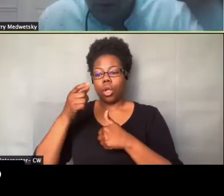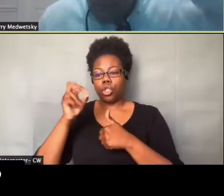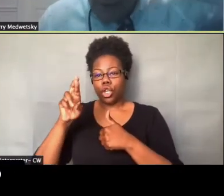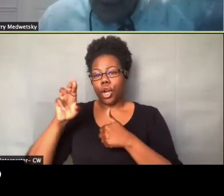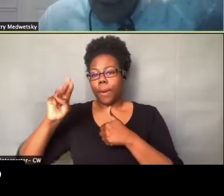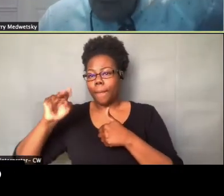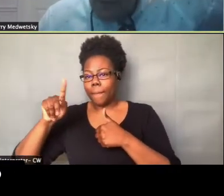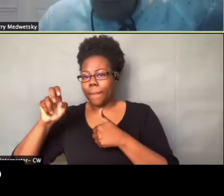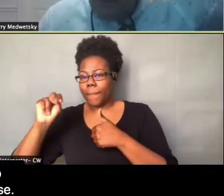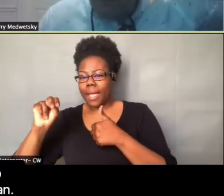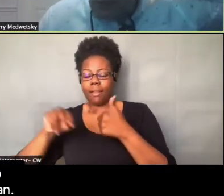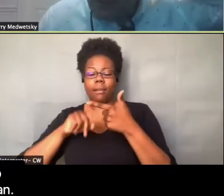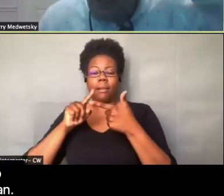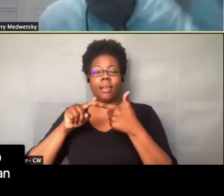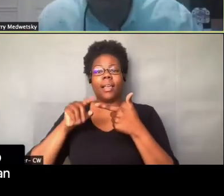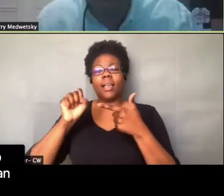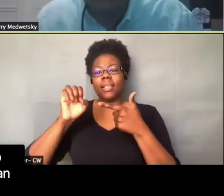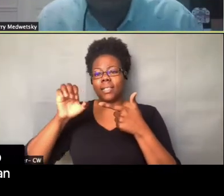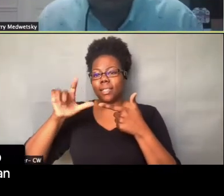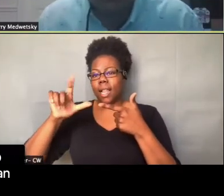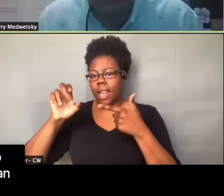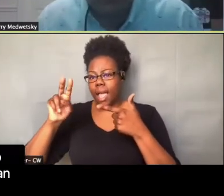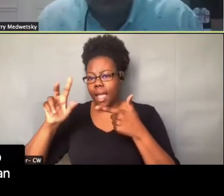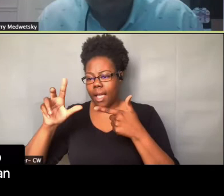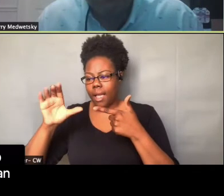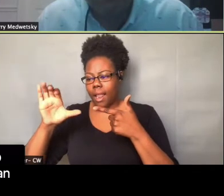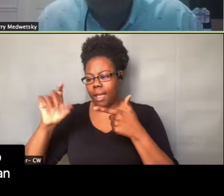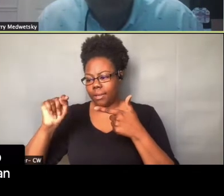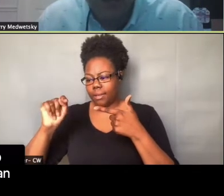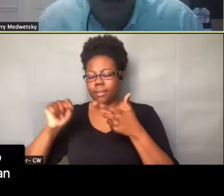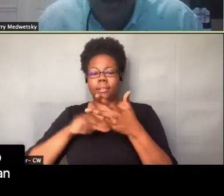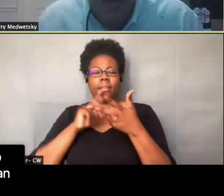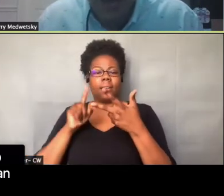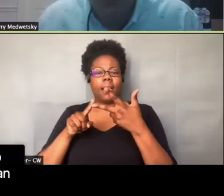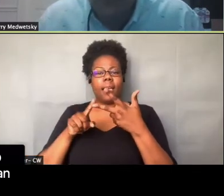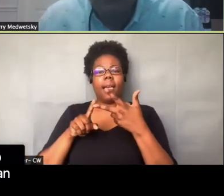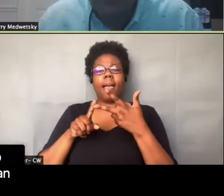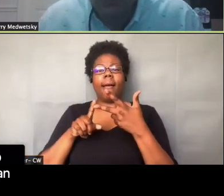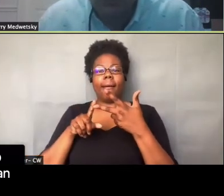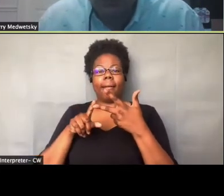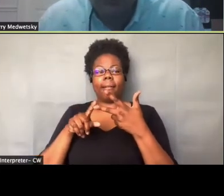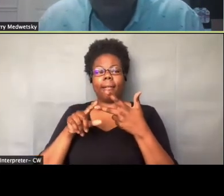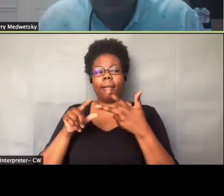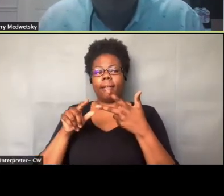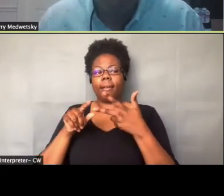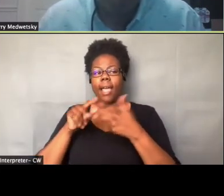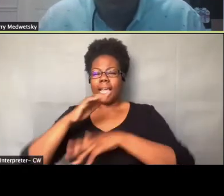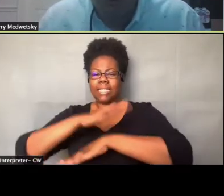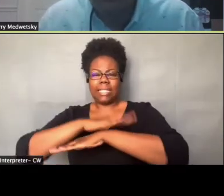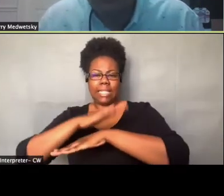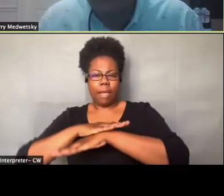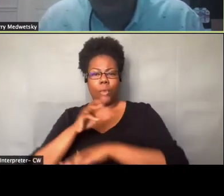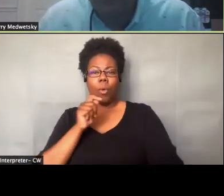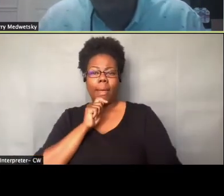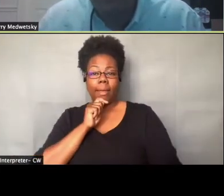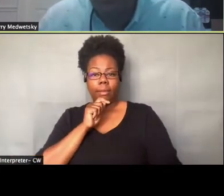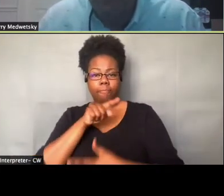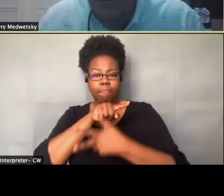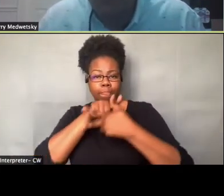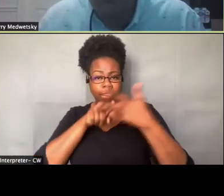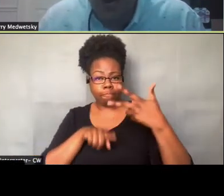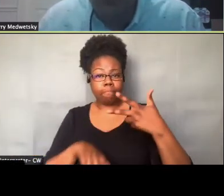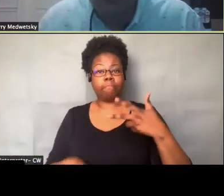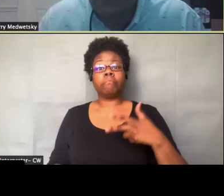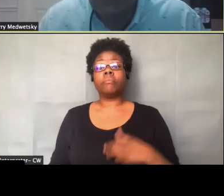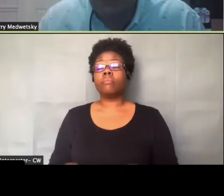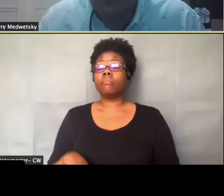the radio pen was the first of the radio mics introduced. When it was introduced, they also developed a